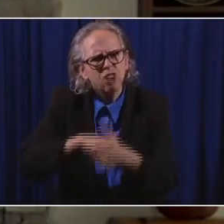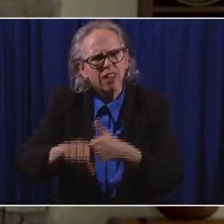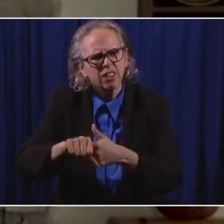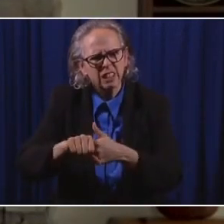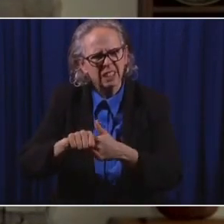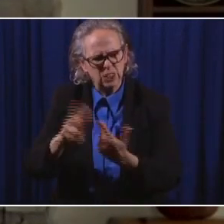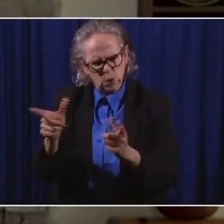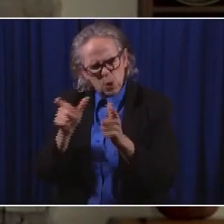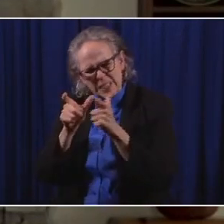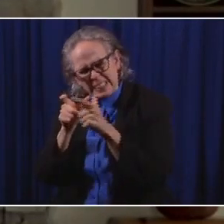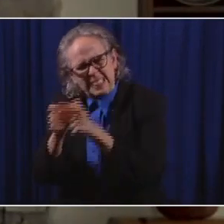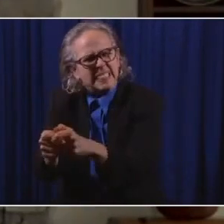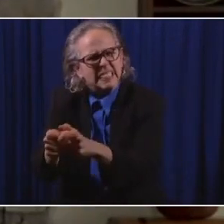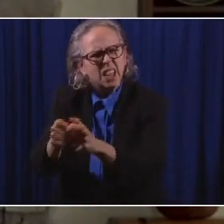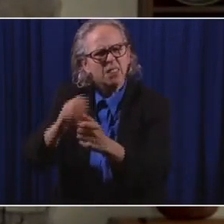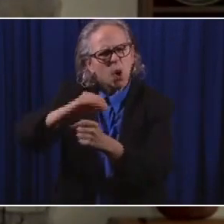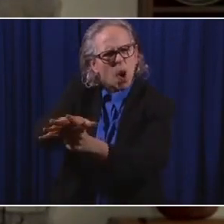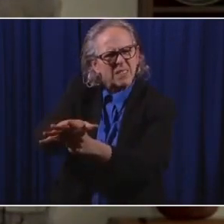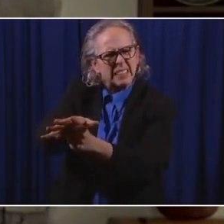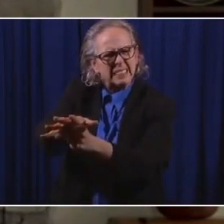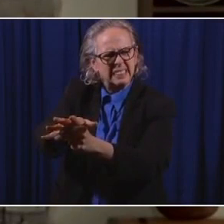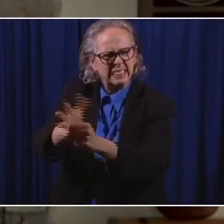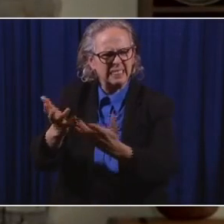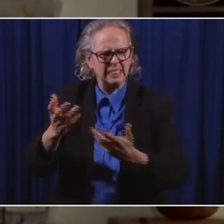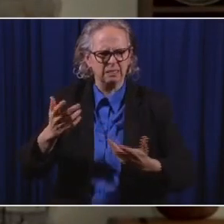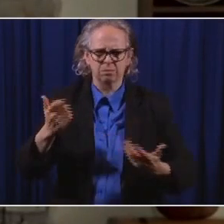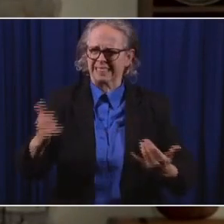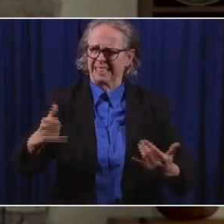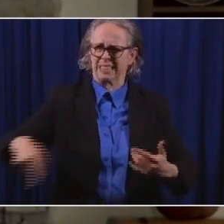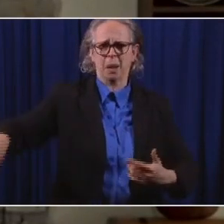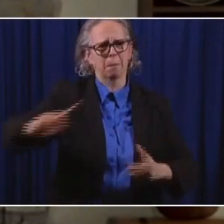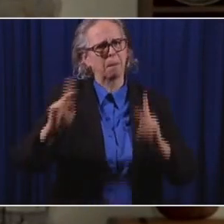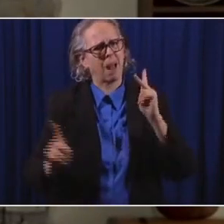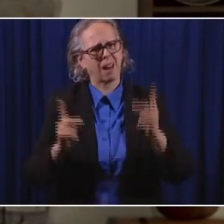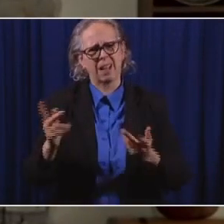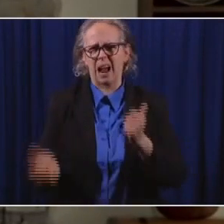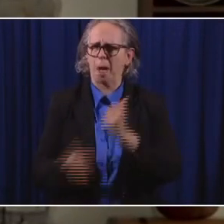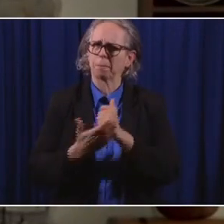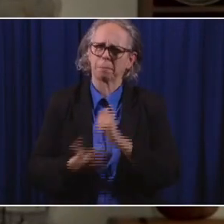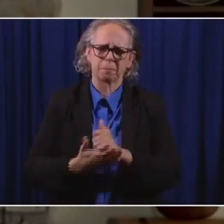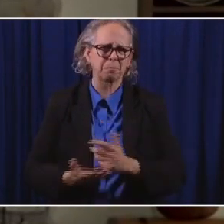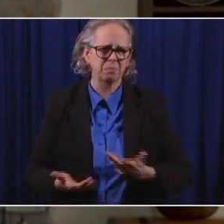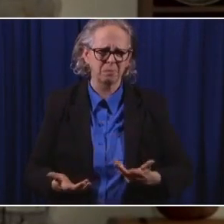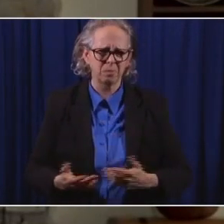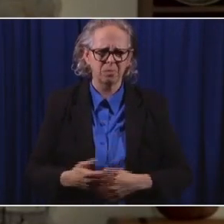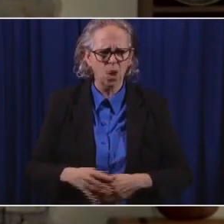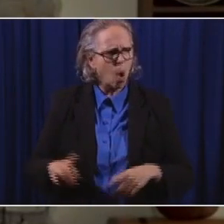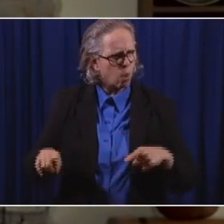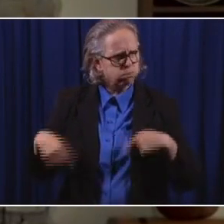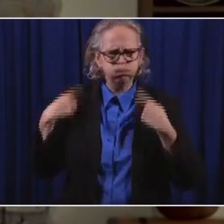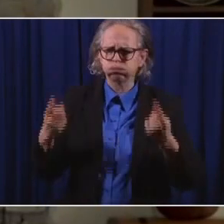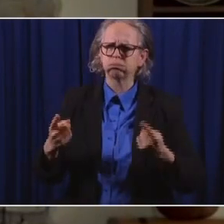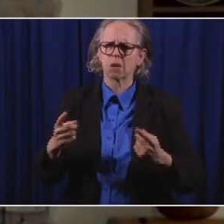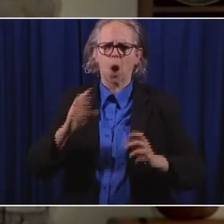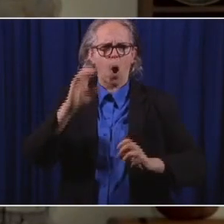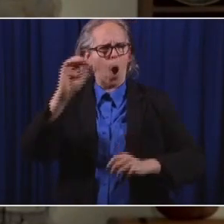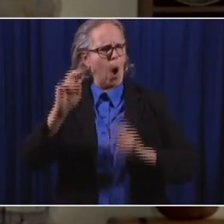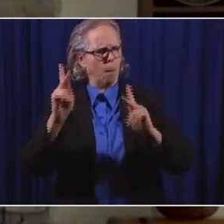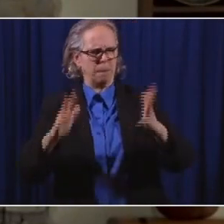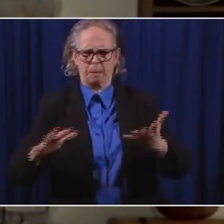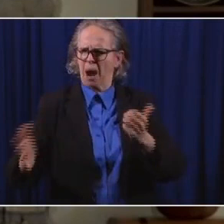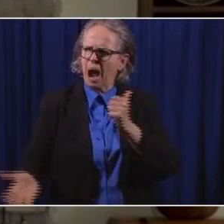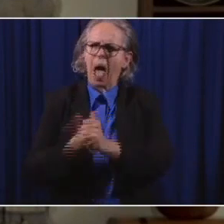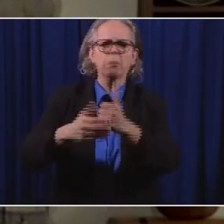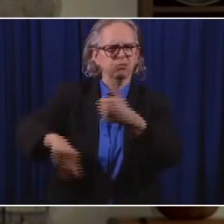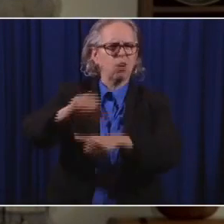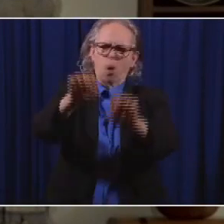asking communities to do again. Ohioans are great about this. I remember a few years ago, a lot of